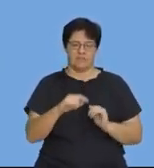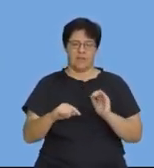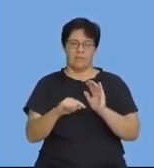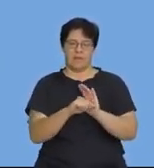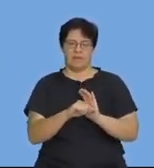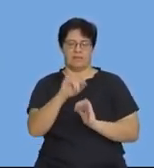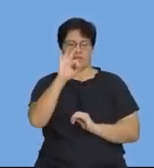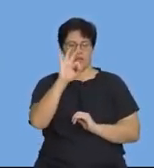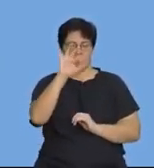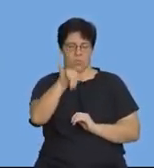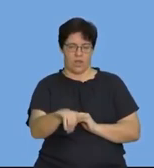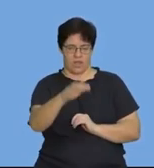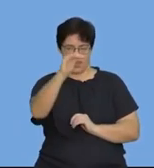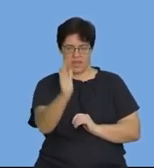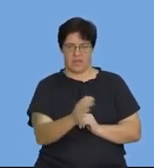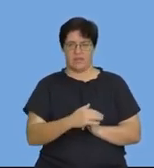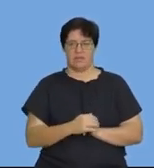3y. And